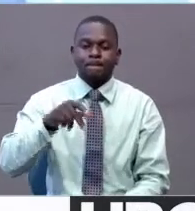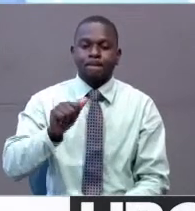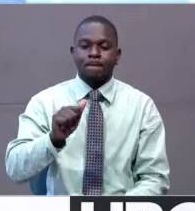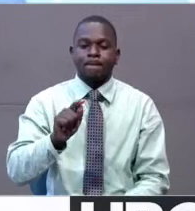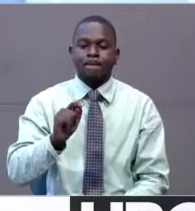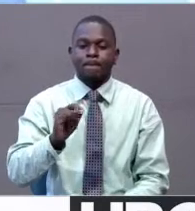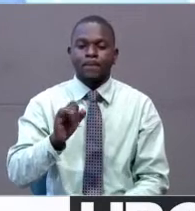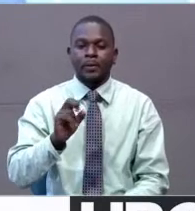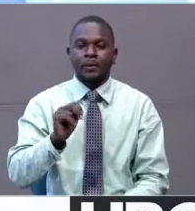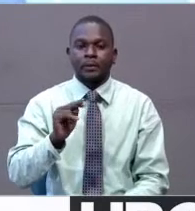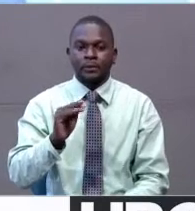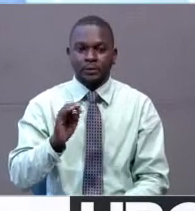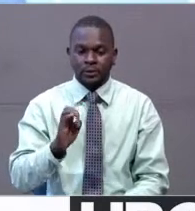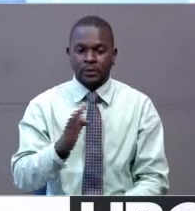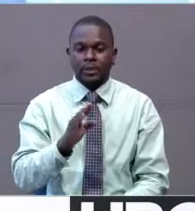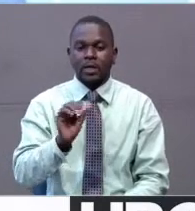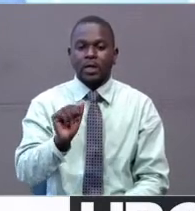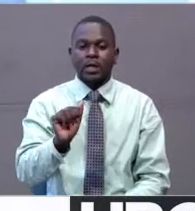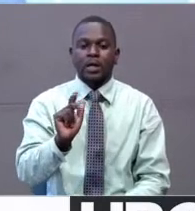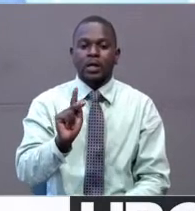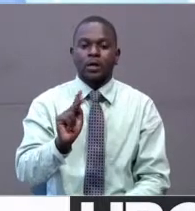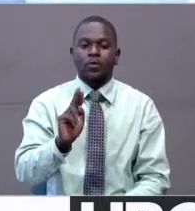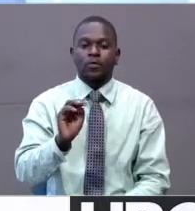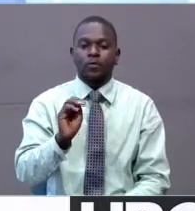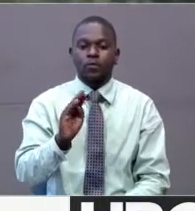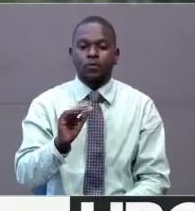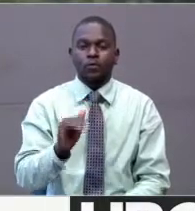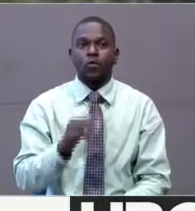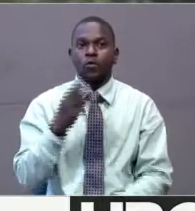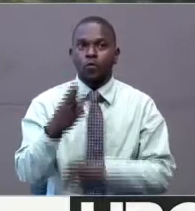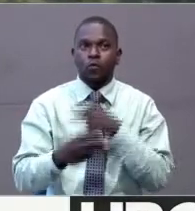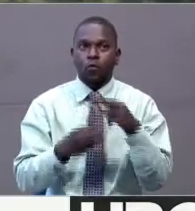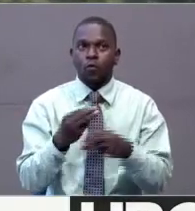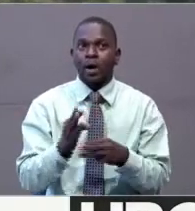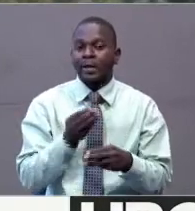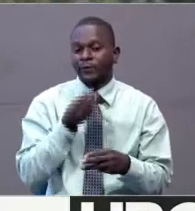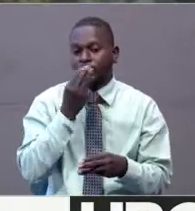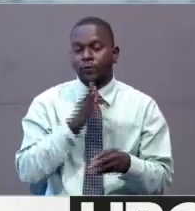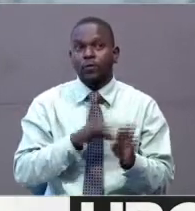Programme Policy Officer at the World Food Programme Uganda.